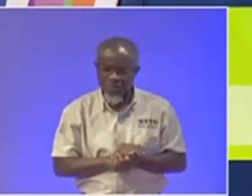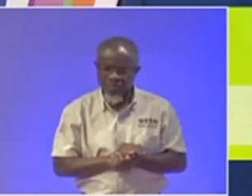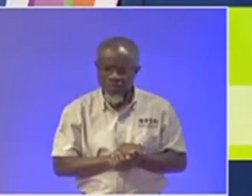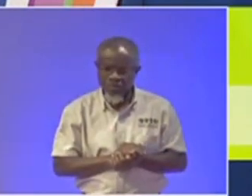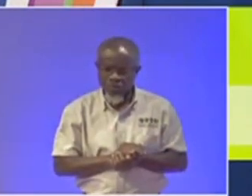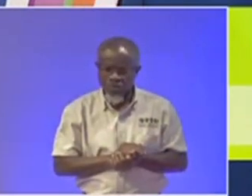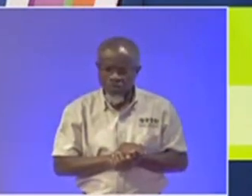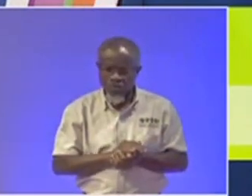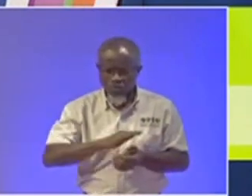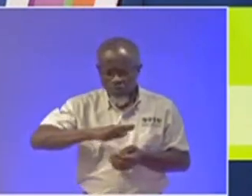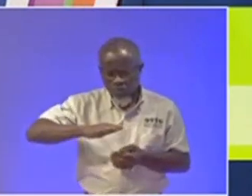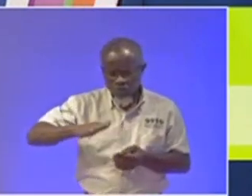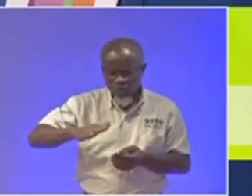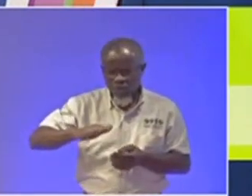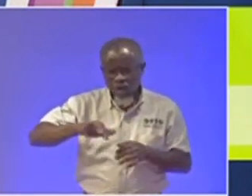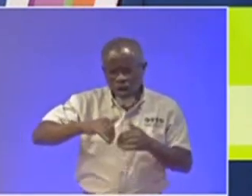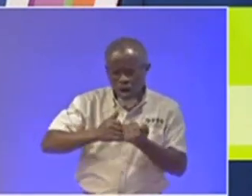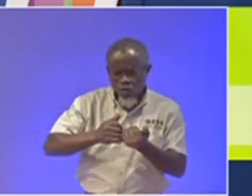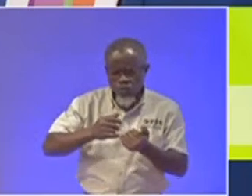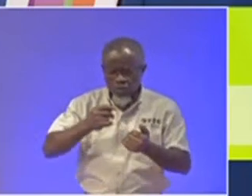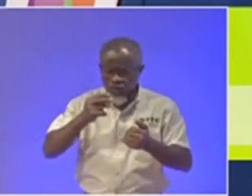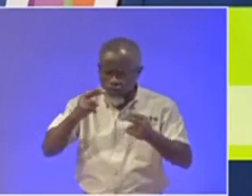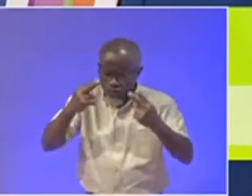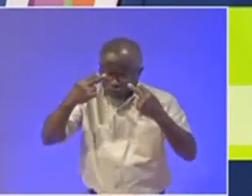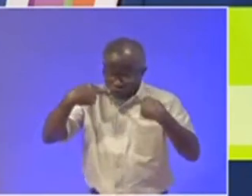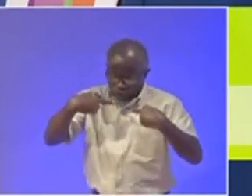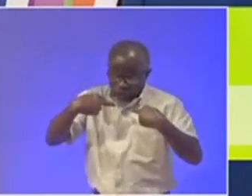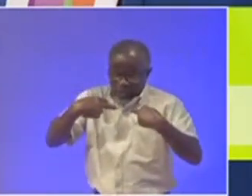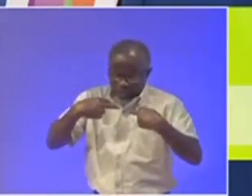how it is we deal with ourselves, how it is we deal with